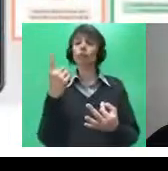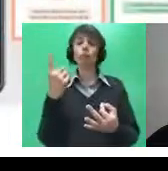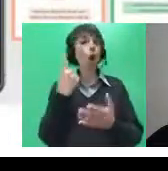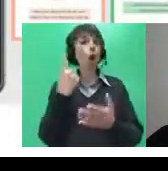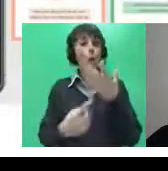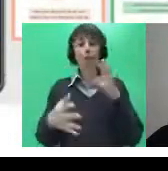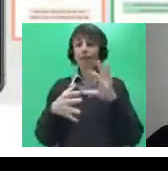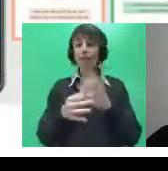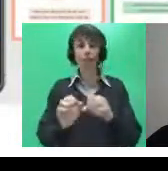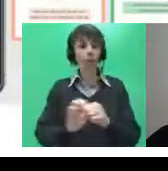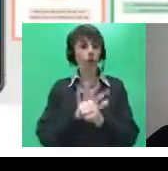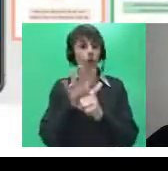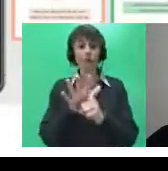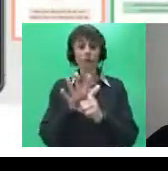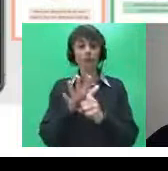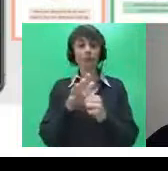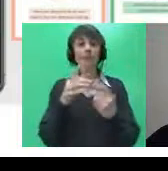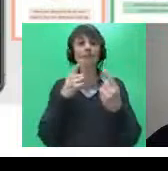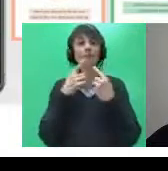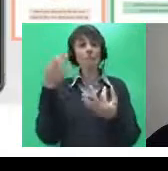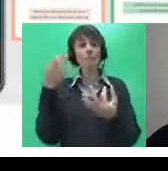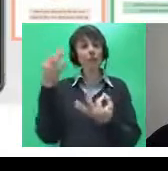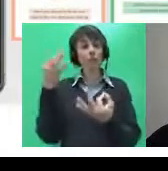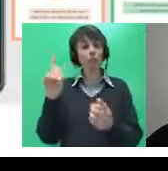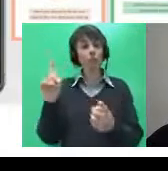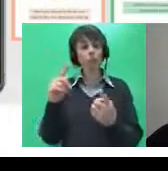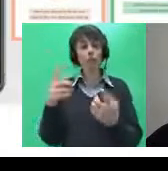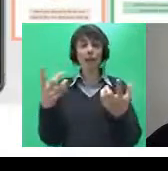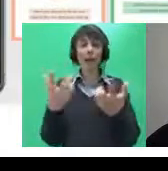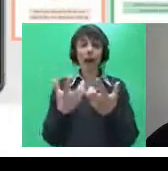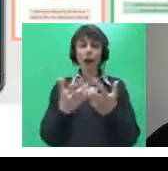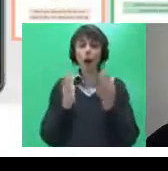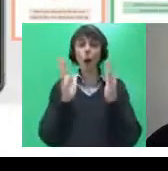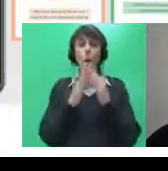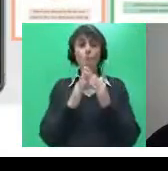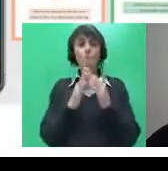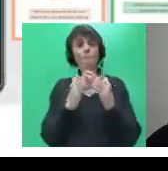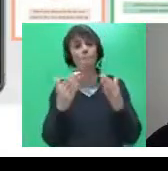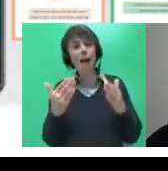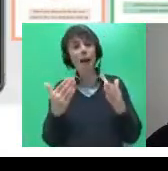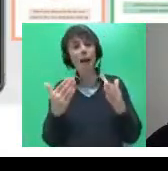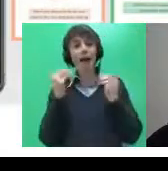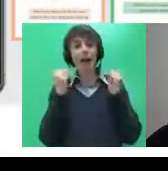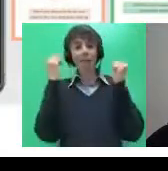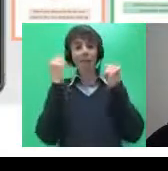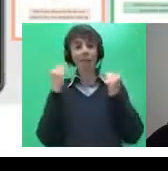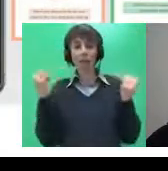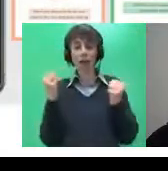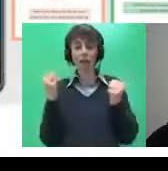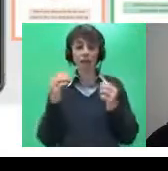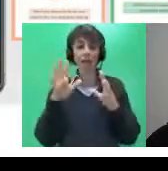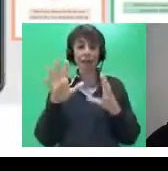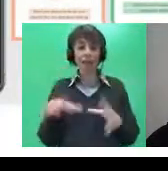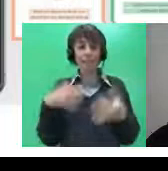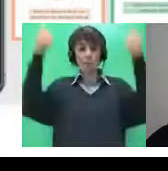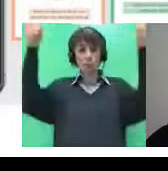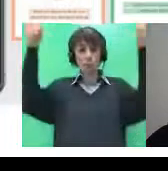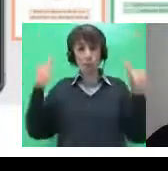exercise. There's a leaflet featuring our case studies and also a pull-out poster which gives ideas that people can do at home.